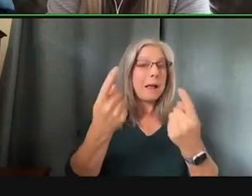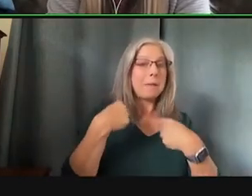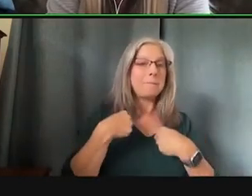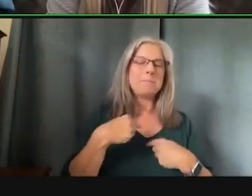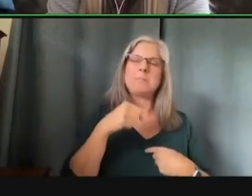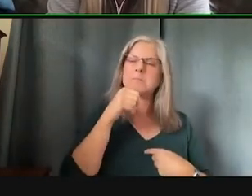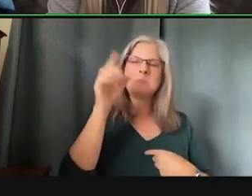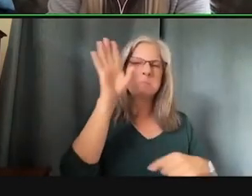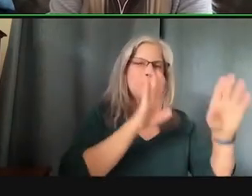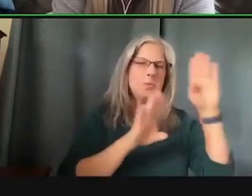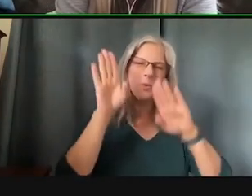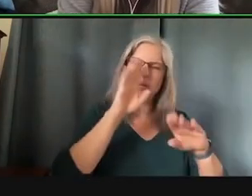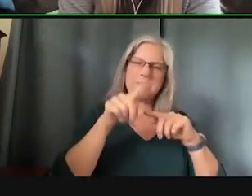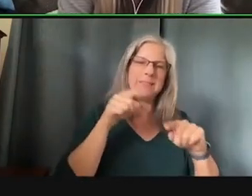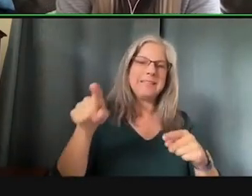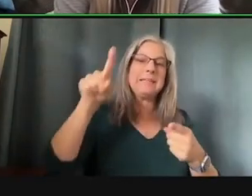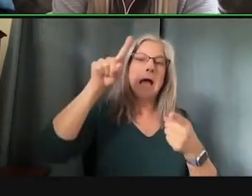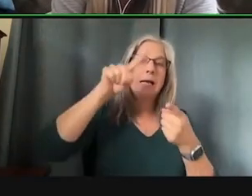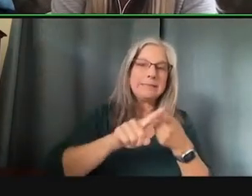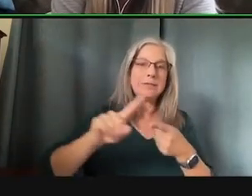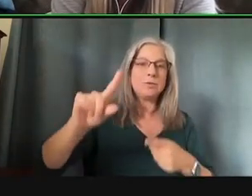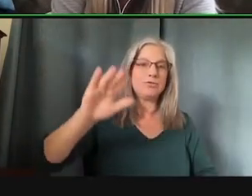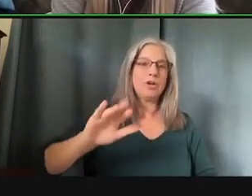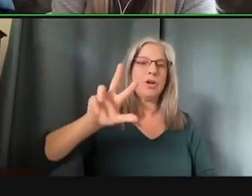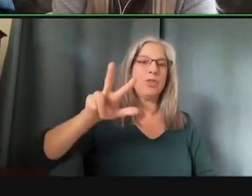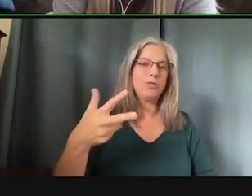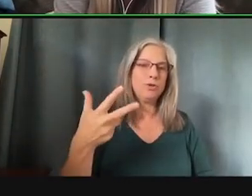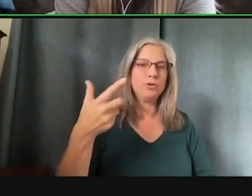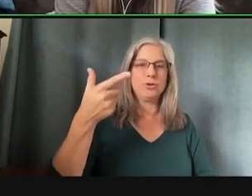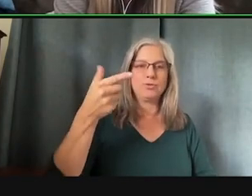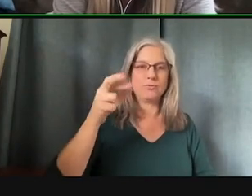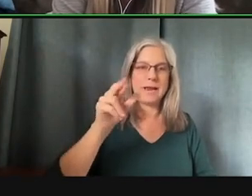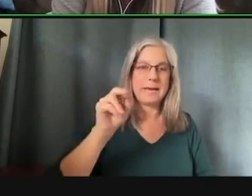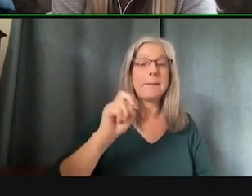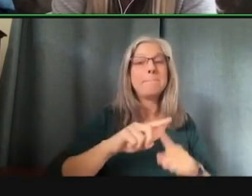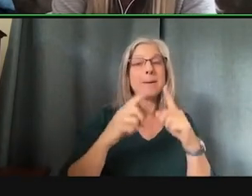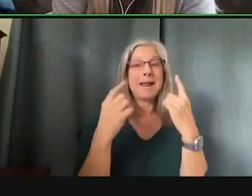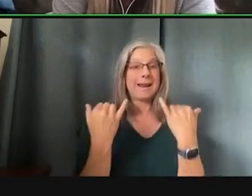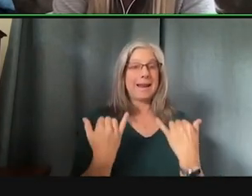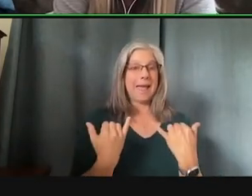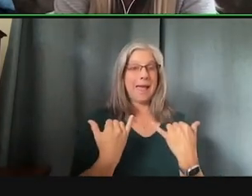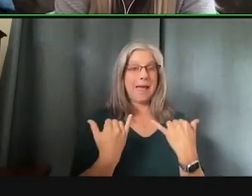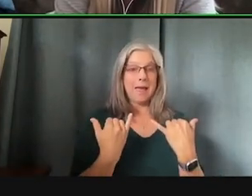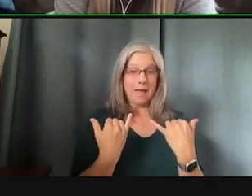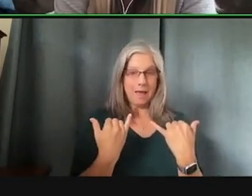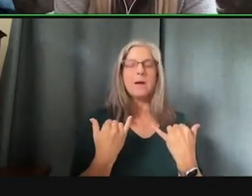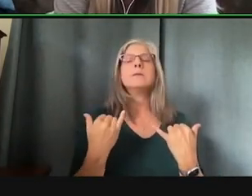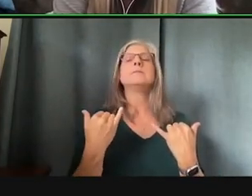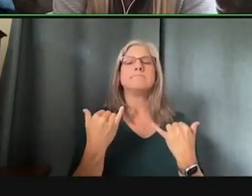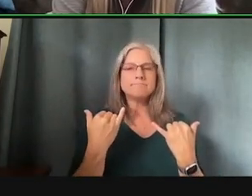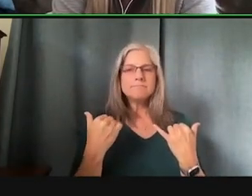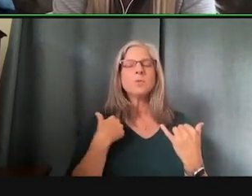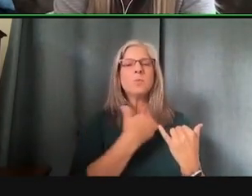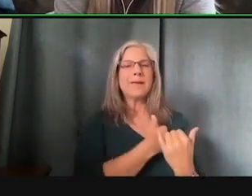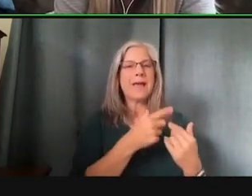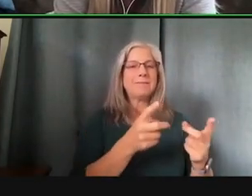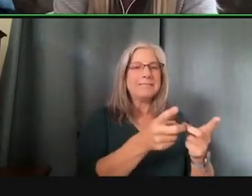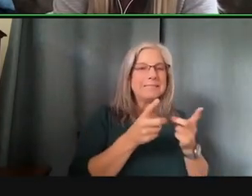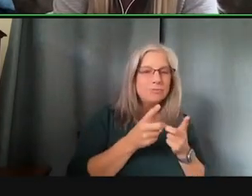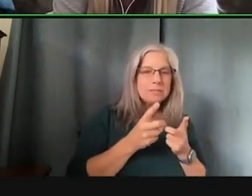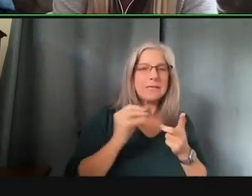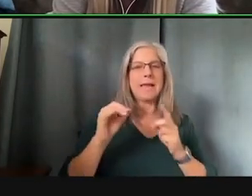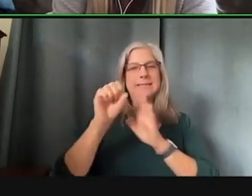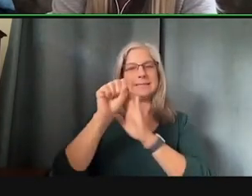worry about any of this until 3rd grade. But all you need to know right now is that we have district and statewide